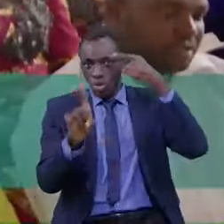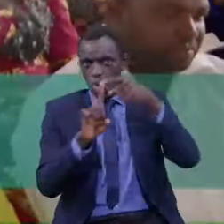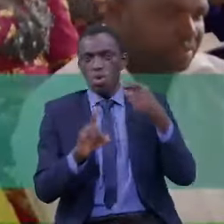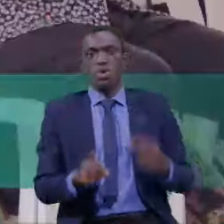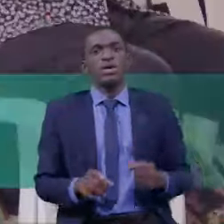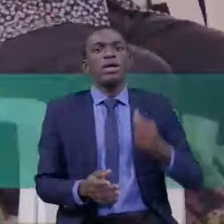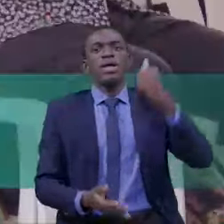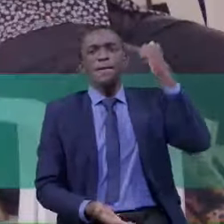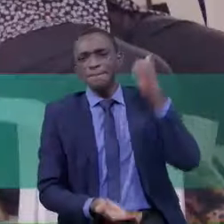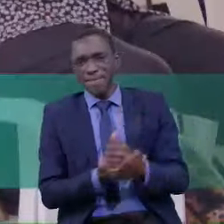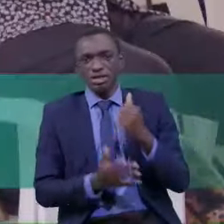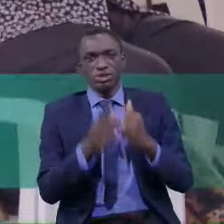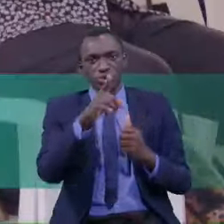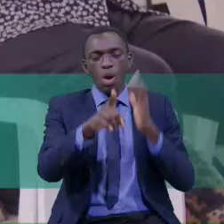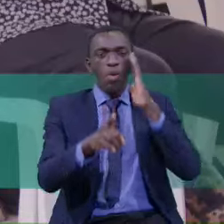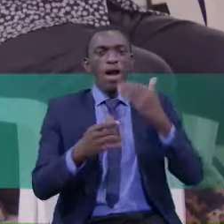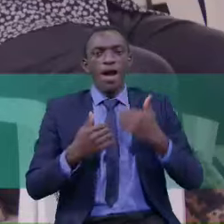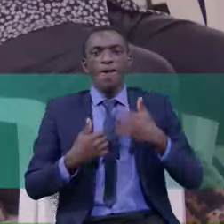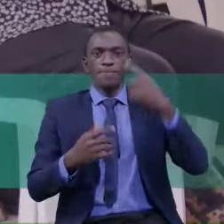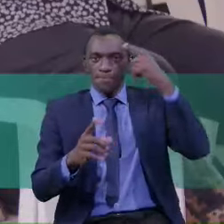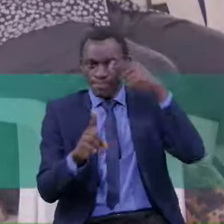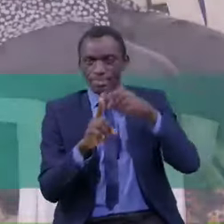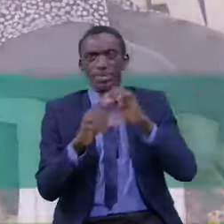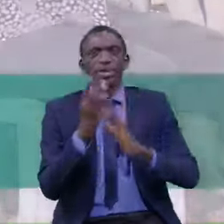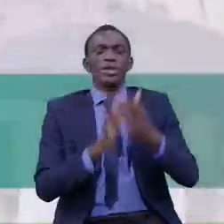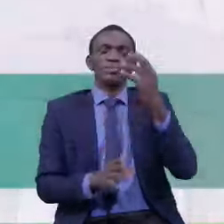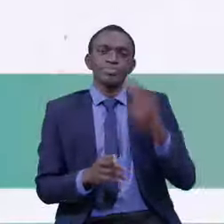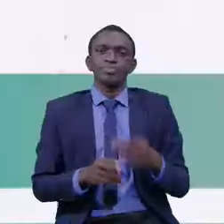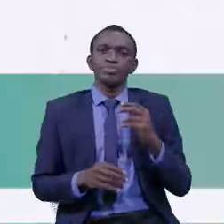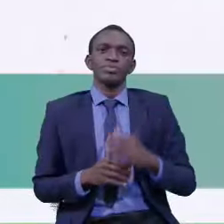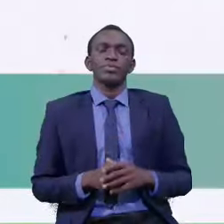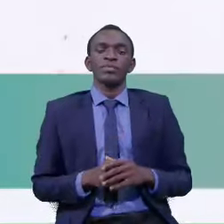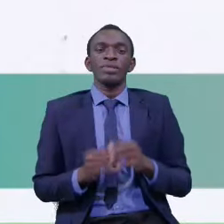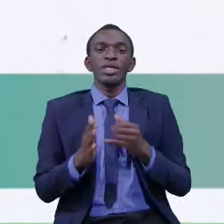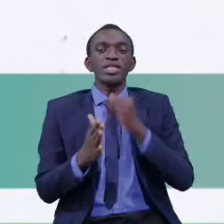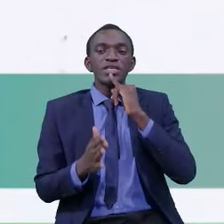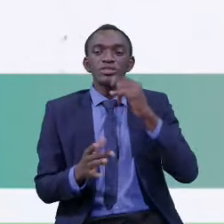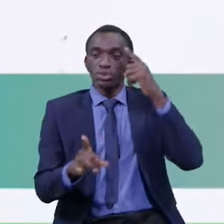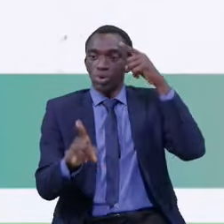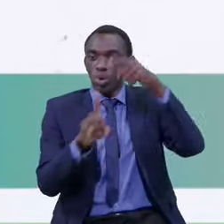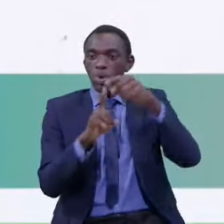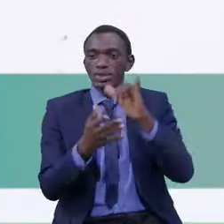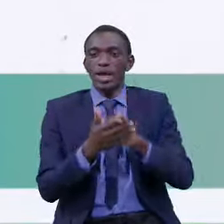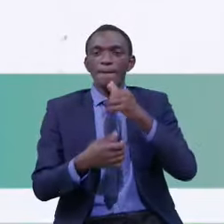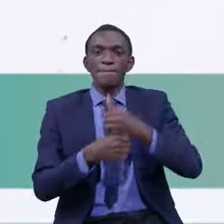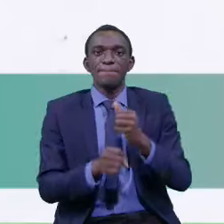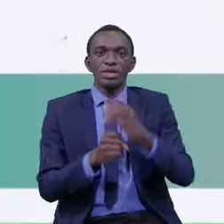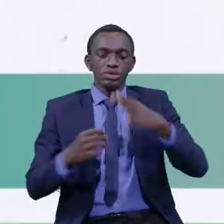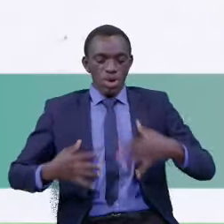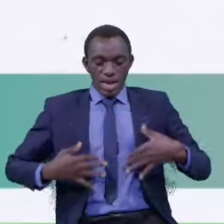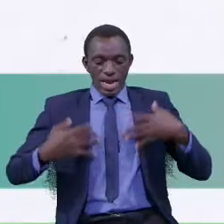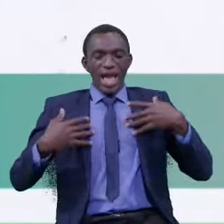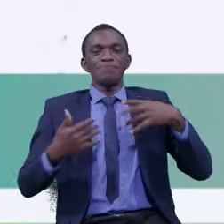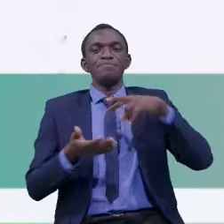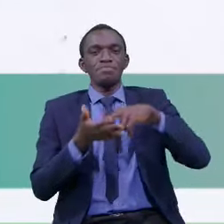Amen? It's goal that makes your life meaningful. The